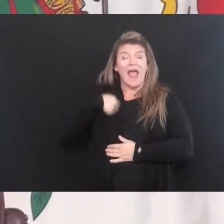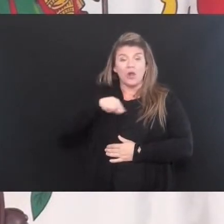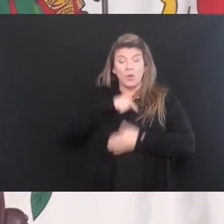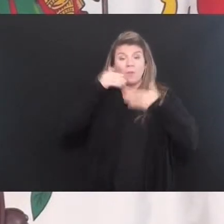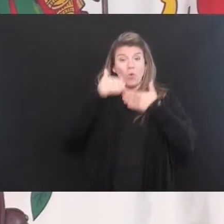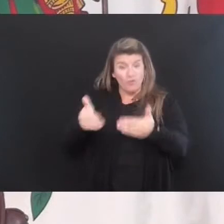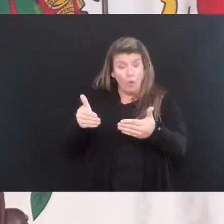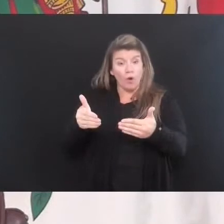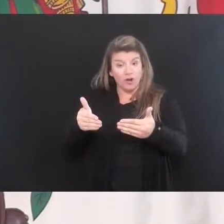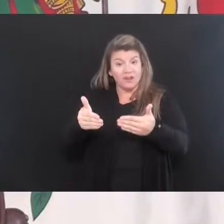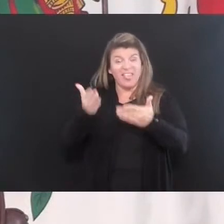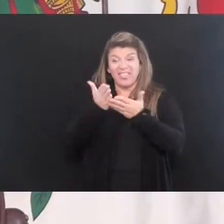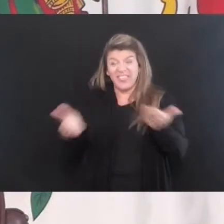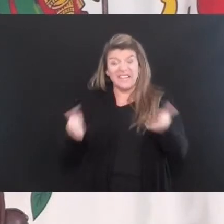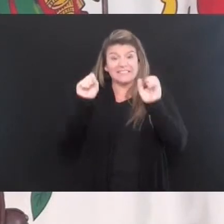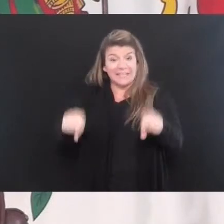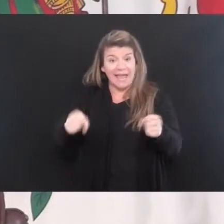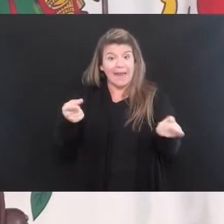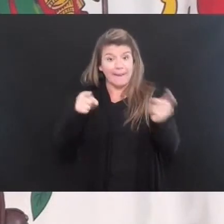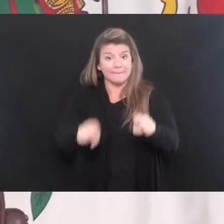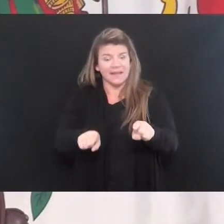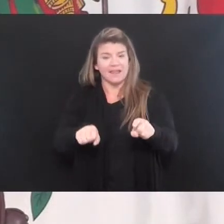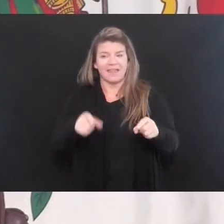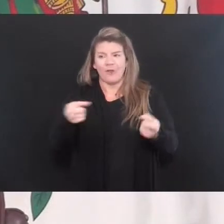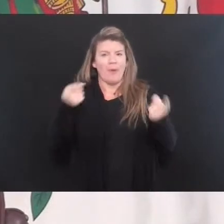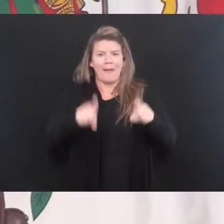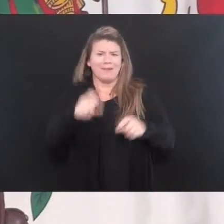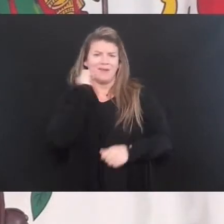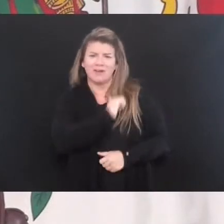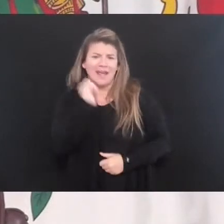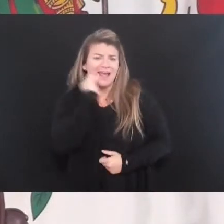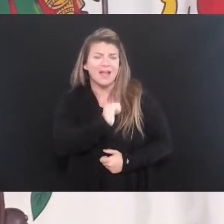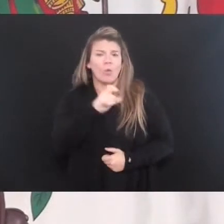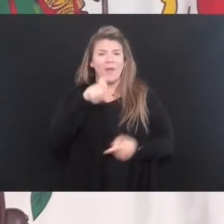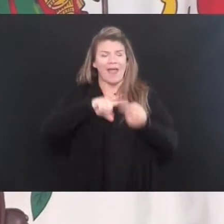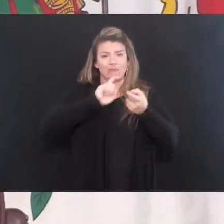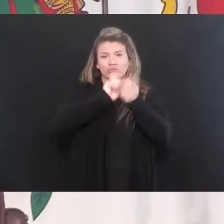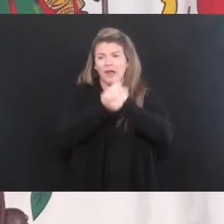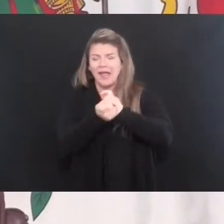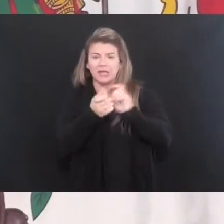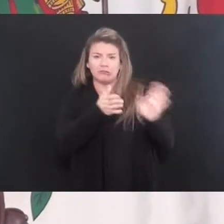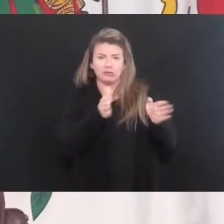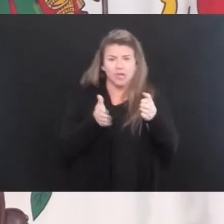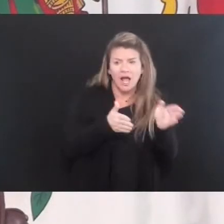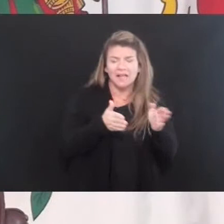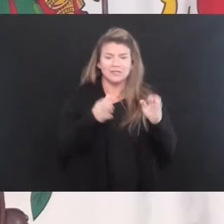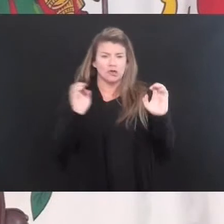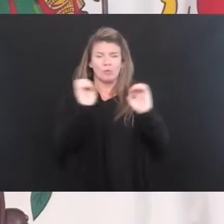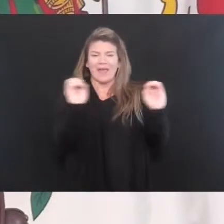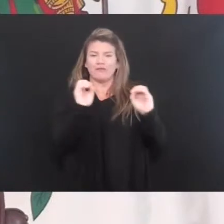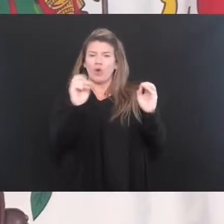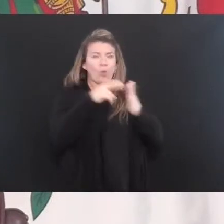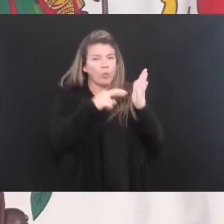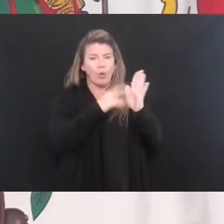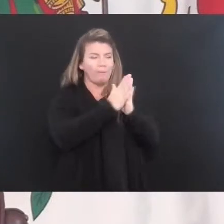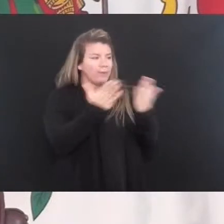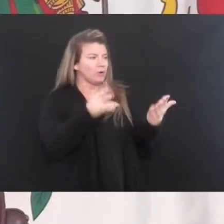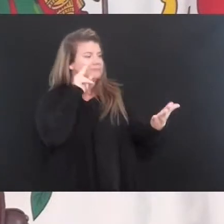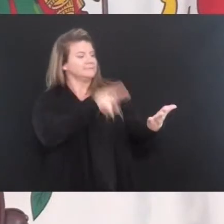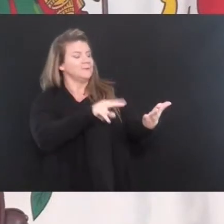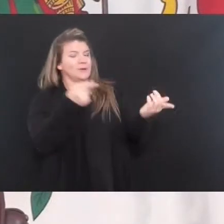forward, things can happen. They're happening every day, and we have to adjust and everything. No playbook. We've been through all